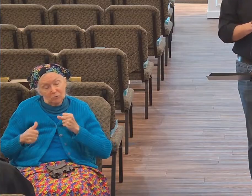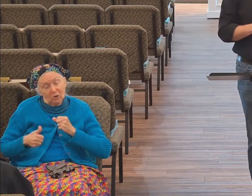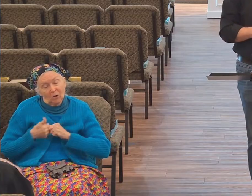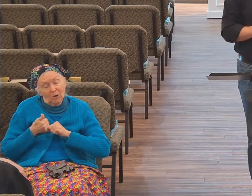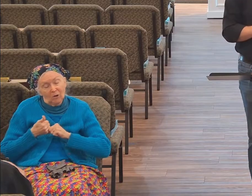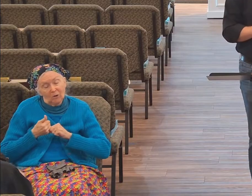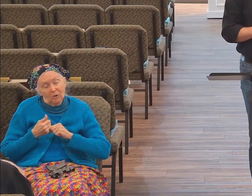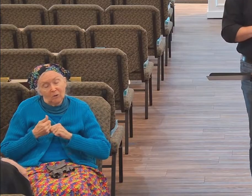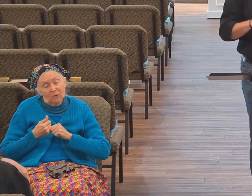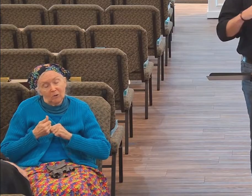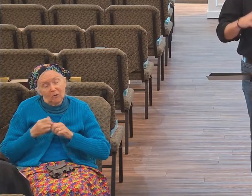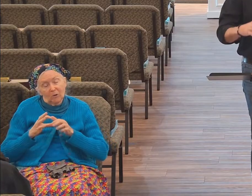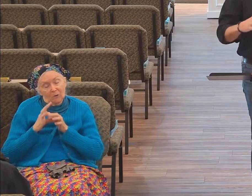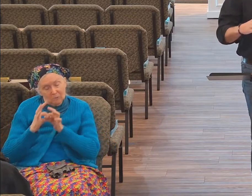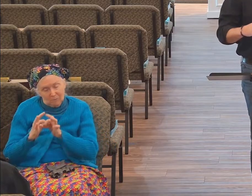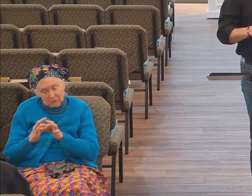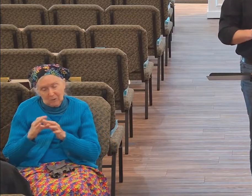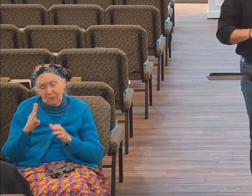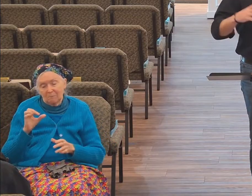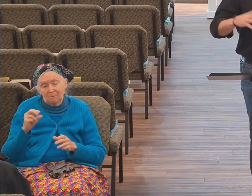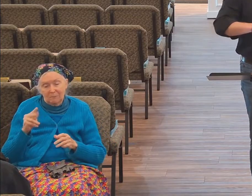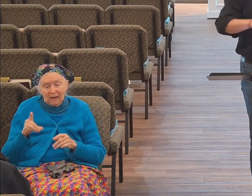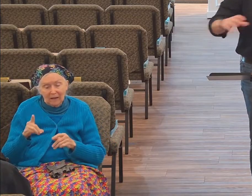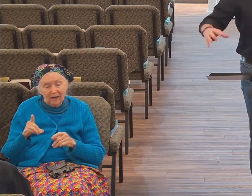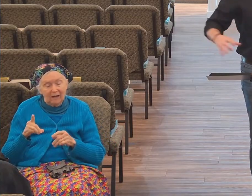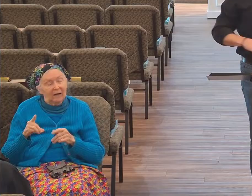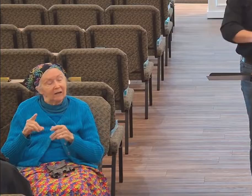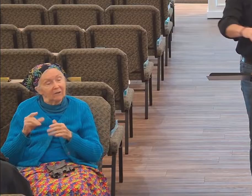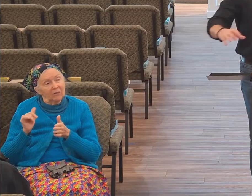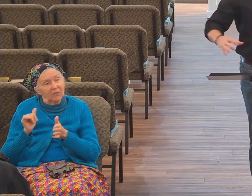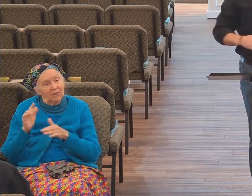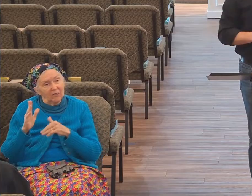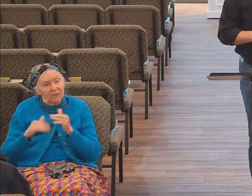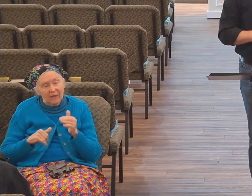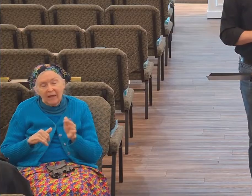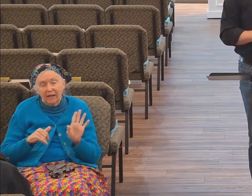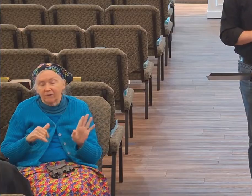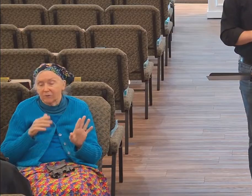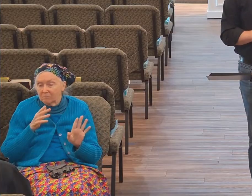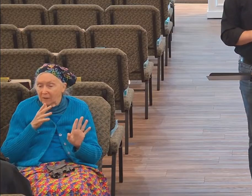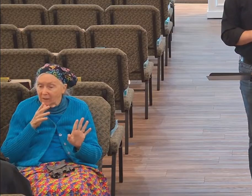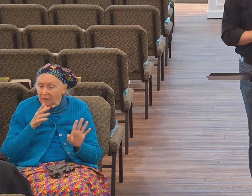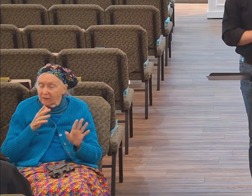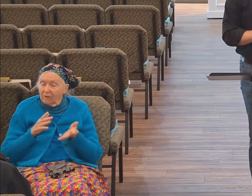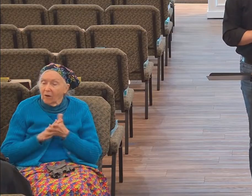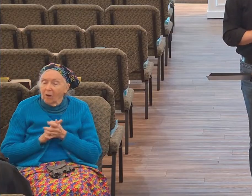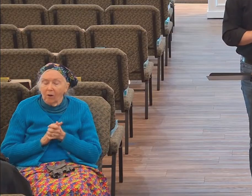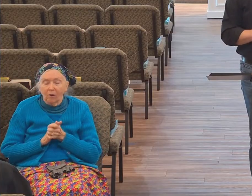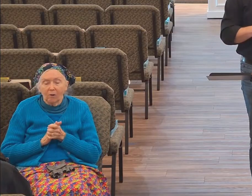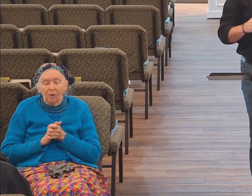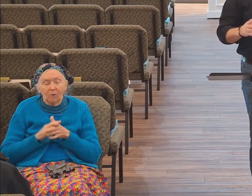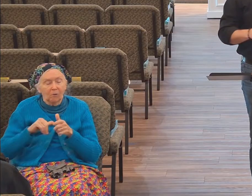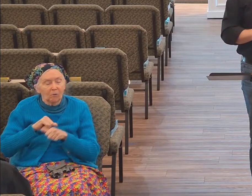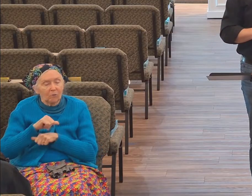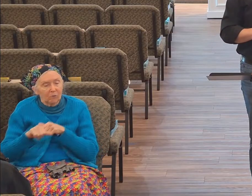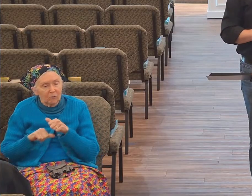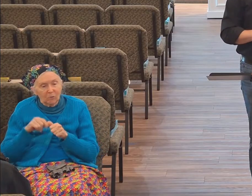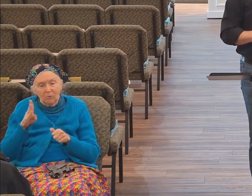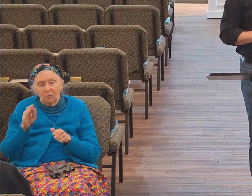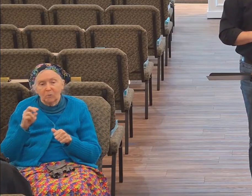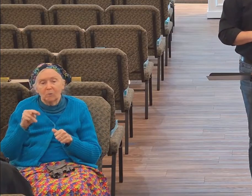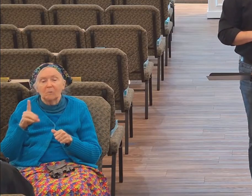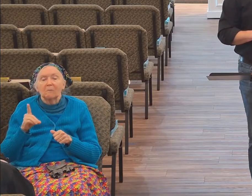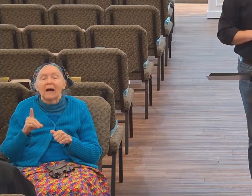think, but in the Greco-Roman world, in that culture, the biblical culture, yeah, the social bond, there's nothing bigger, deeper, more